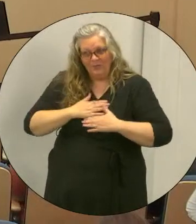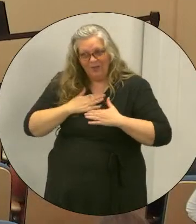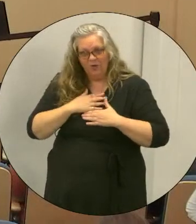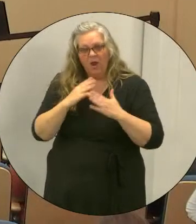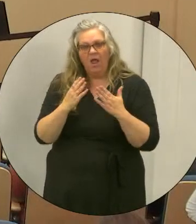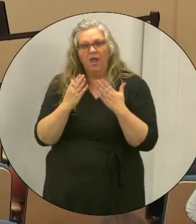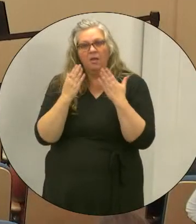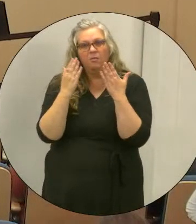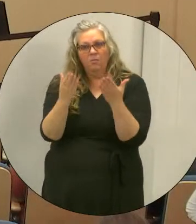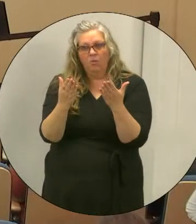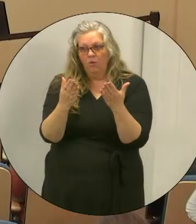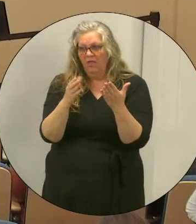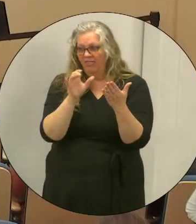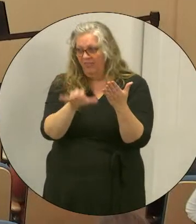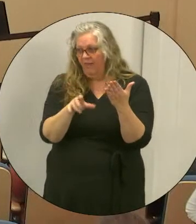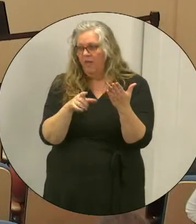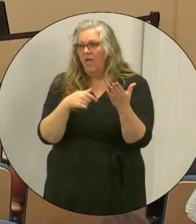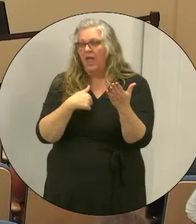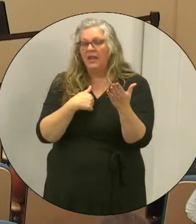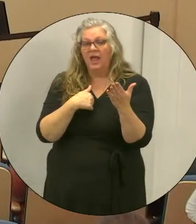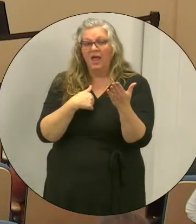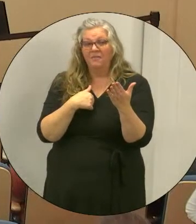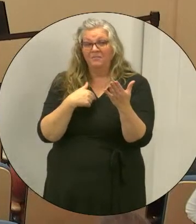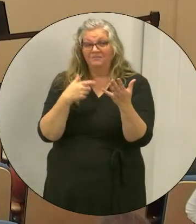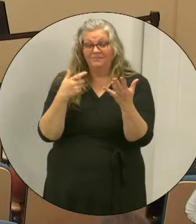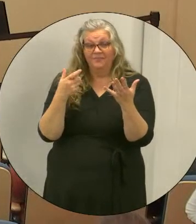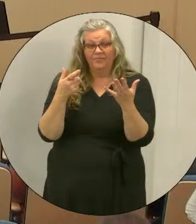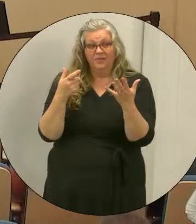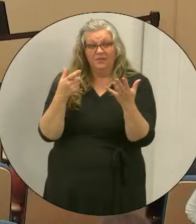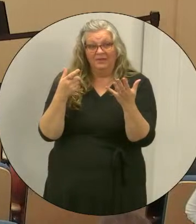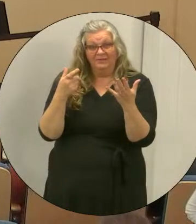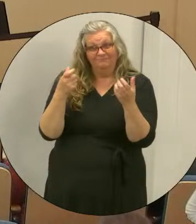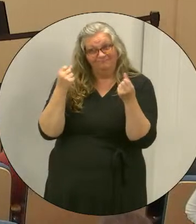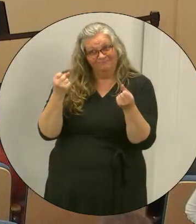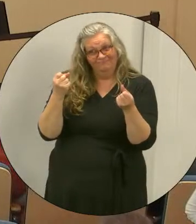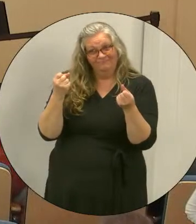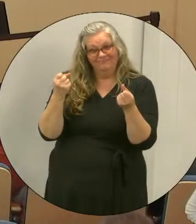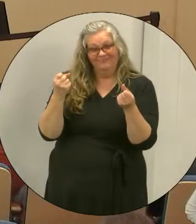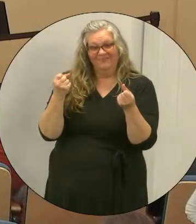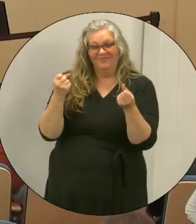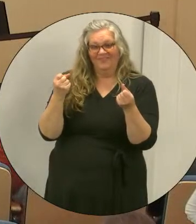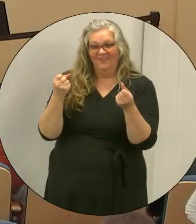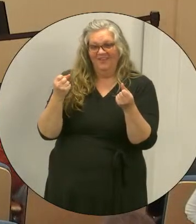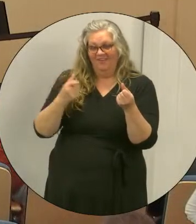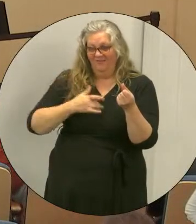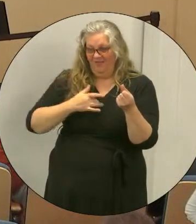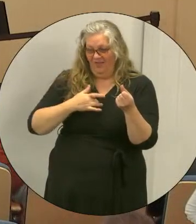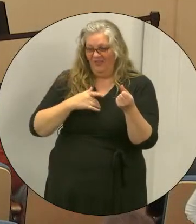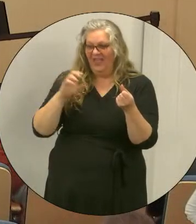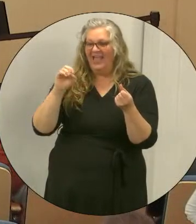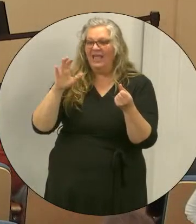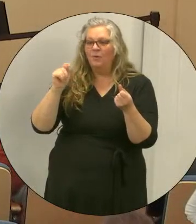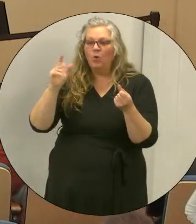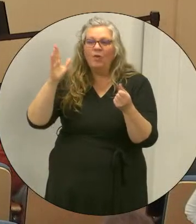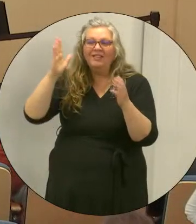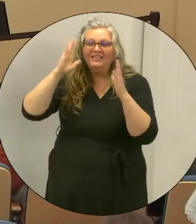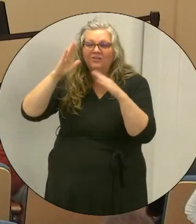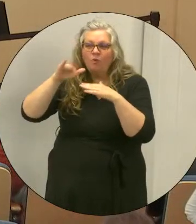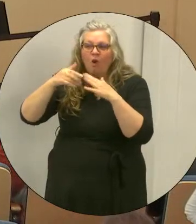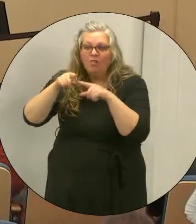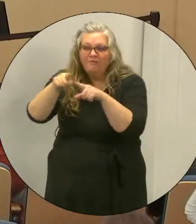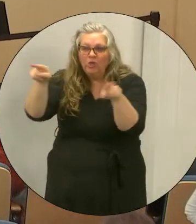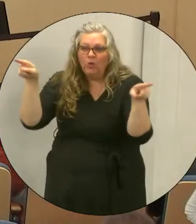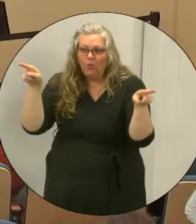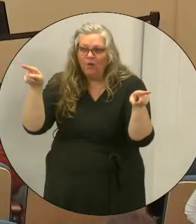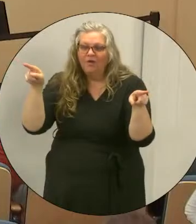that motion, and I am holding confidence that Superintendent Ebert is going to listen to all of you who spoke